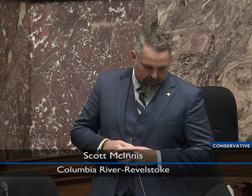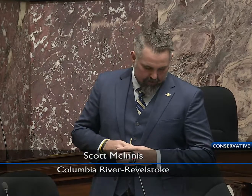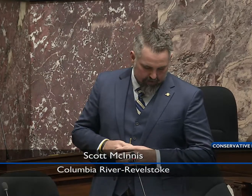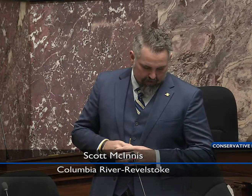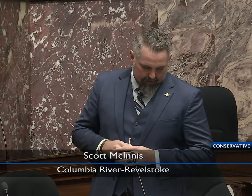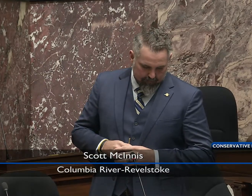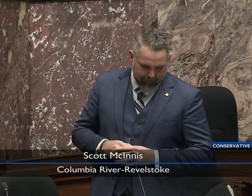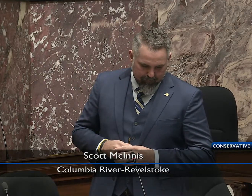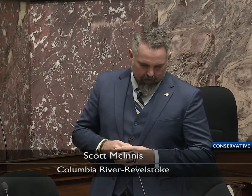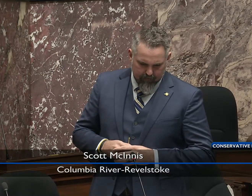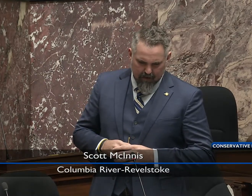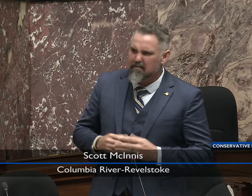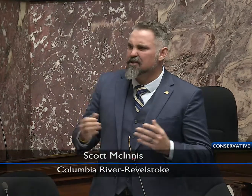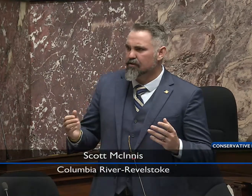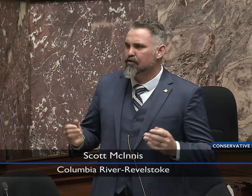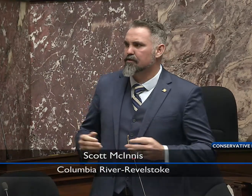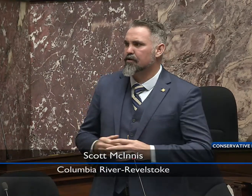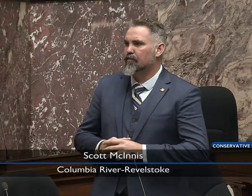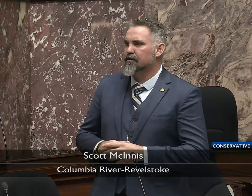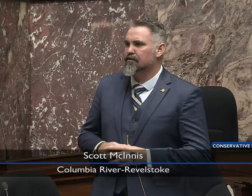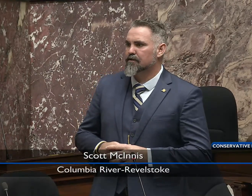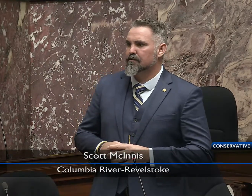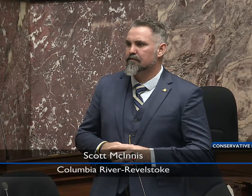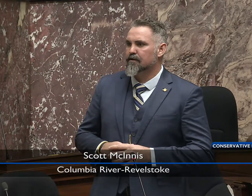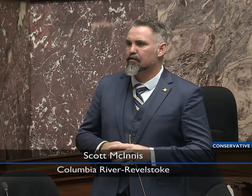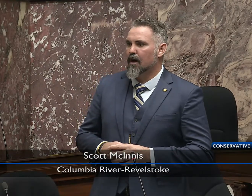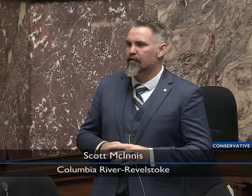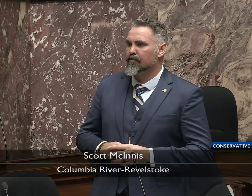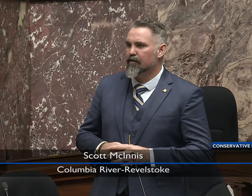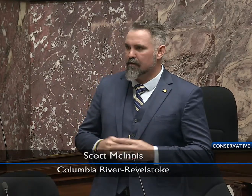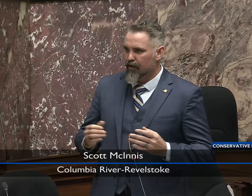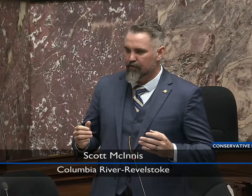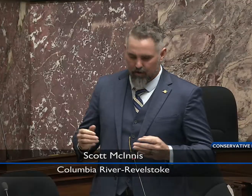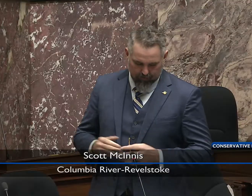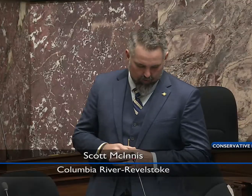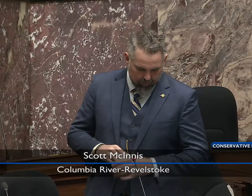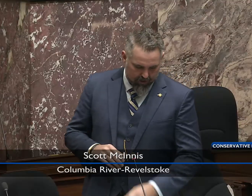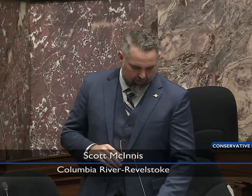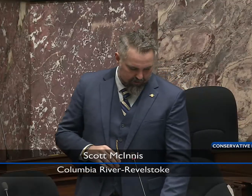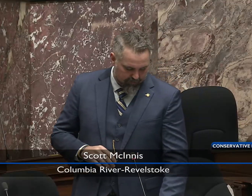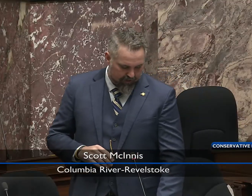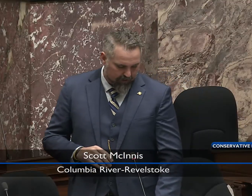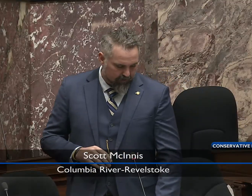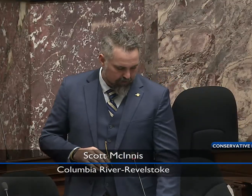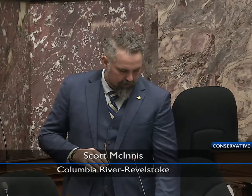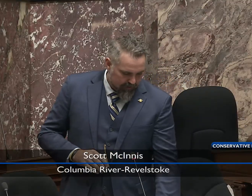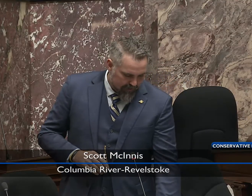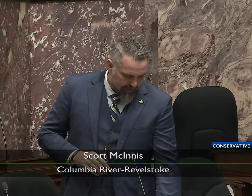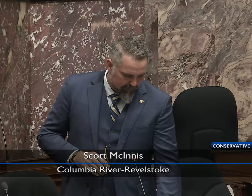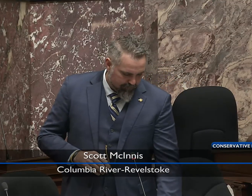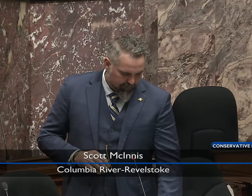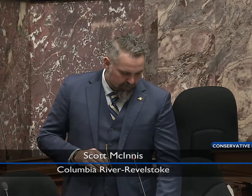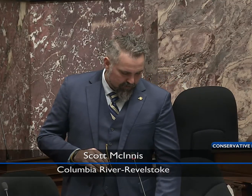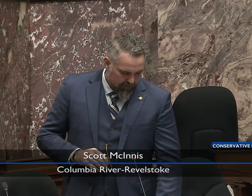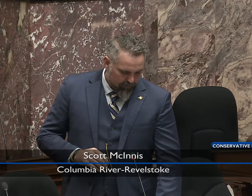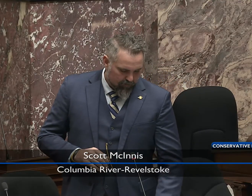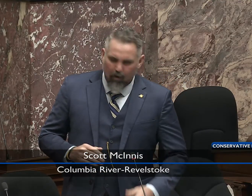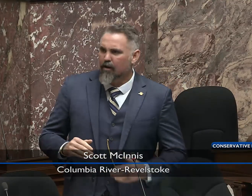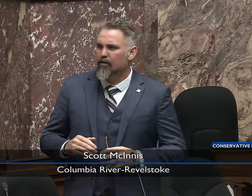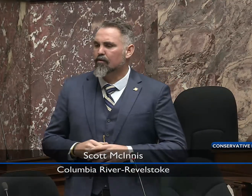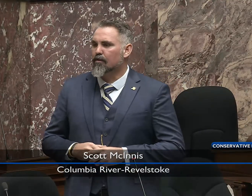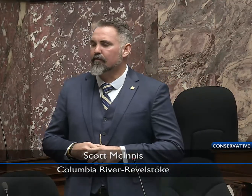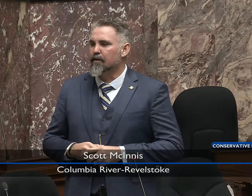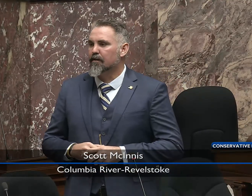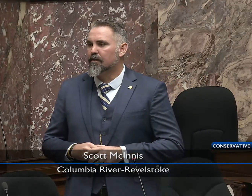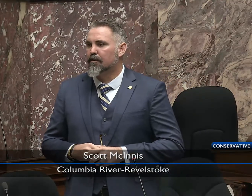to administer short-term rentals, kind of on their own, generally speaking. But why